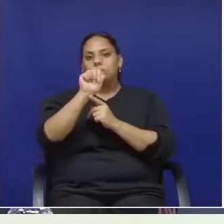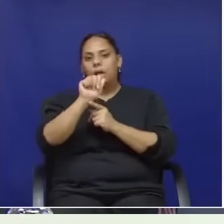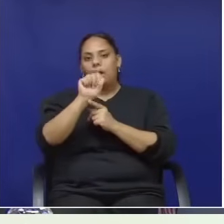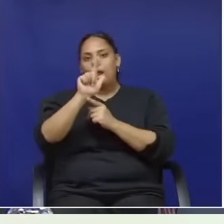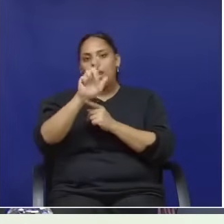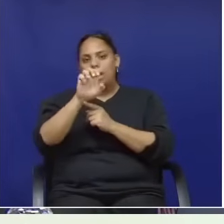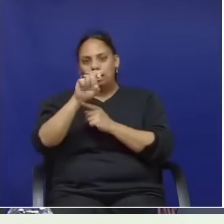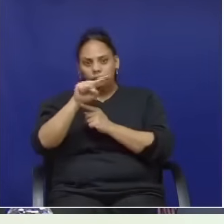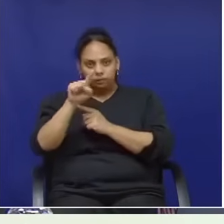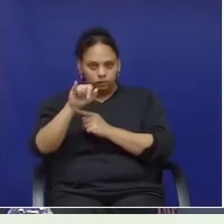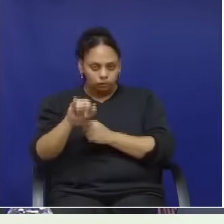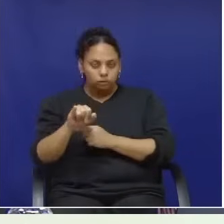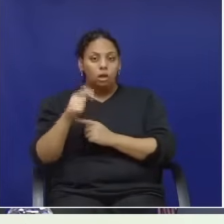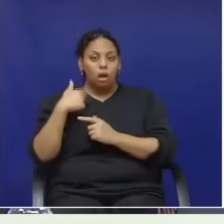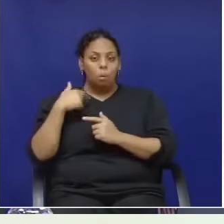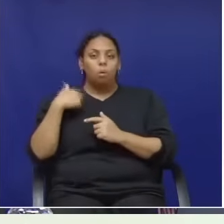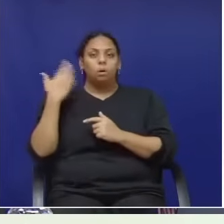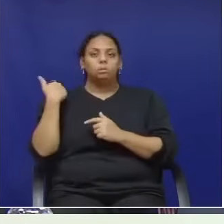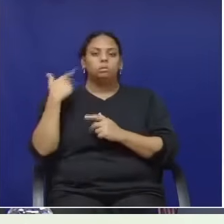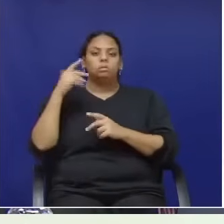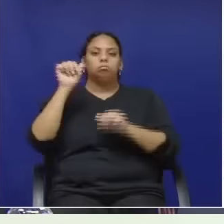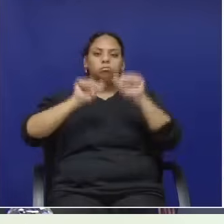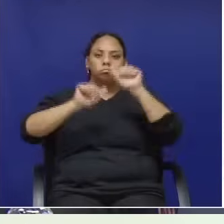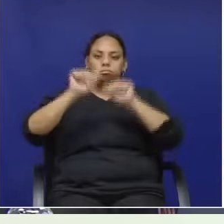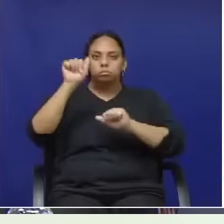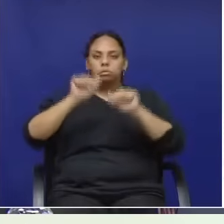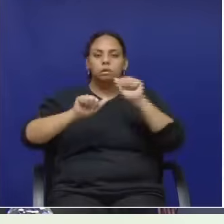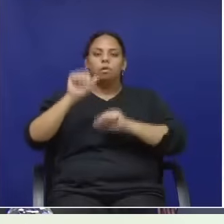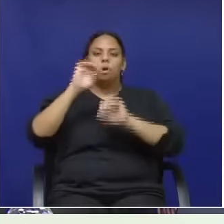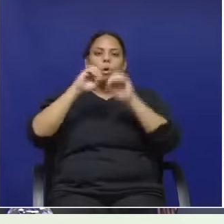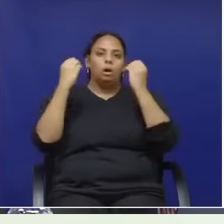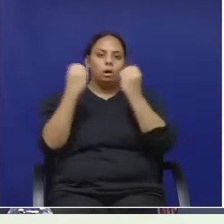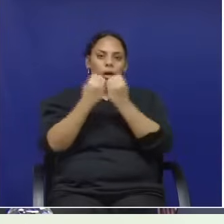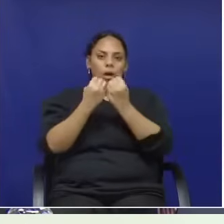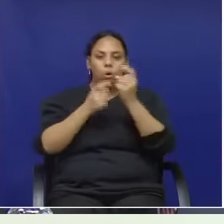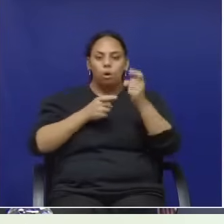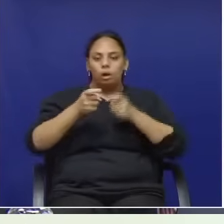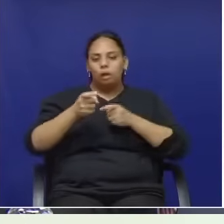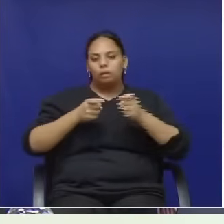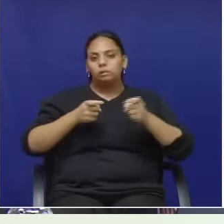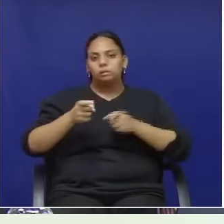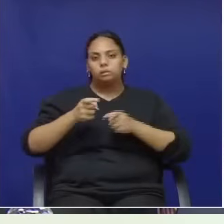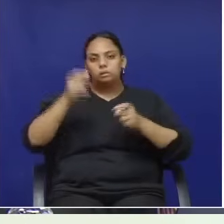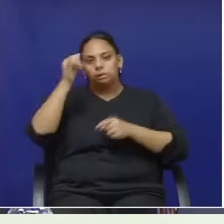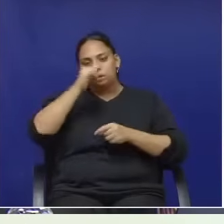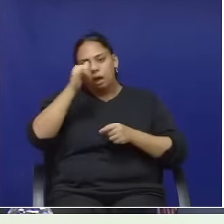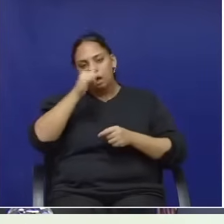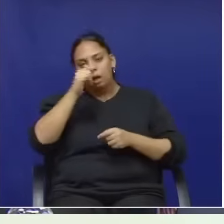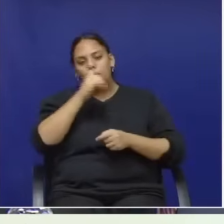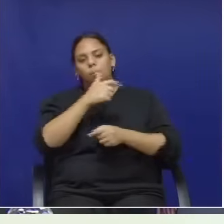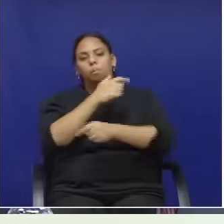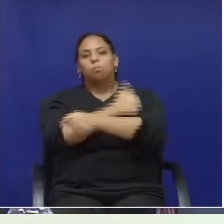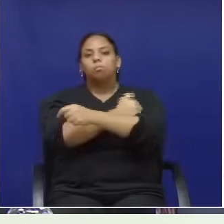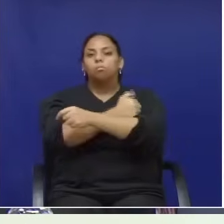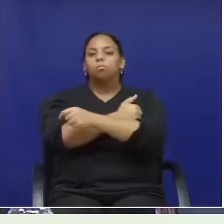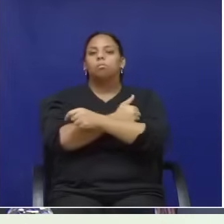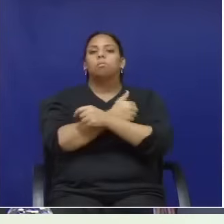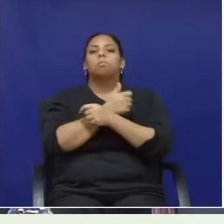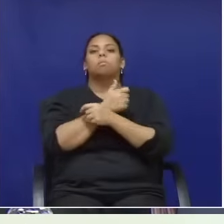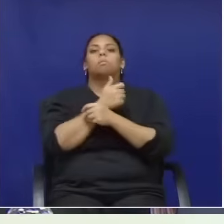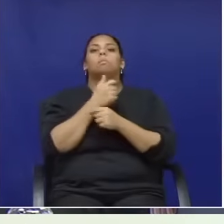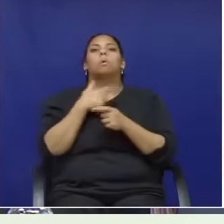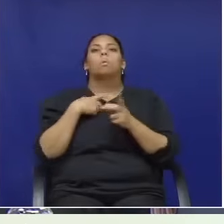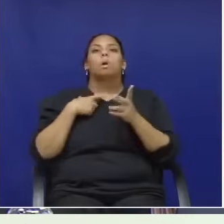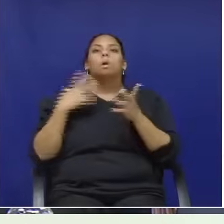success against transnational organized crime around narcotics will only be so when we collaborate